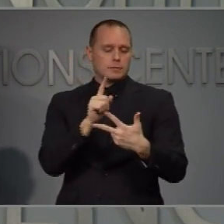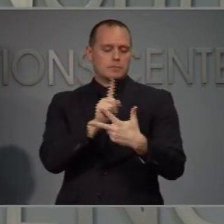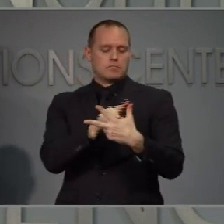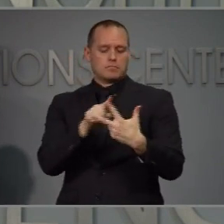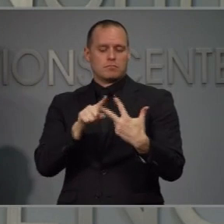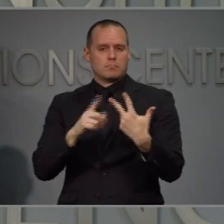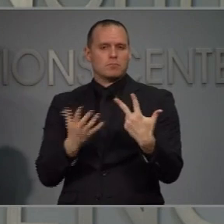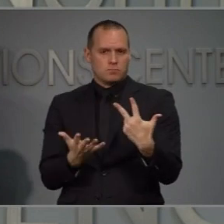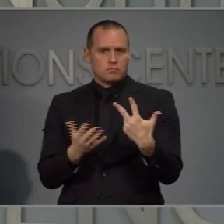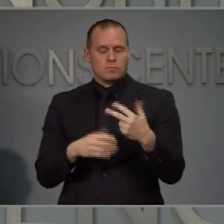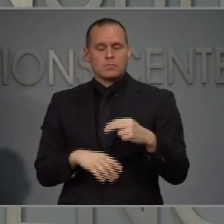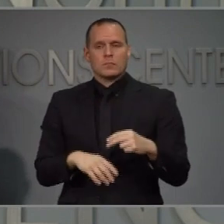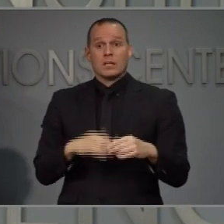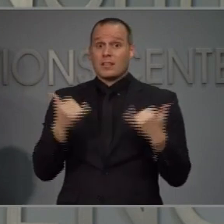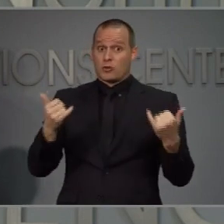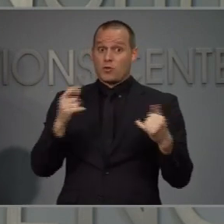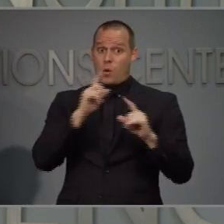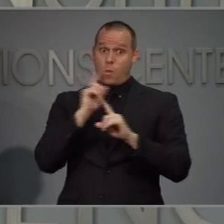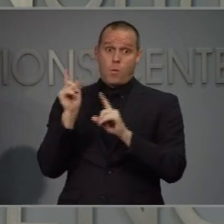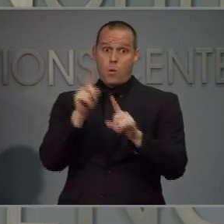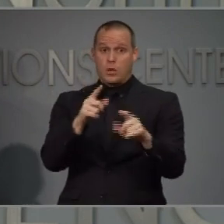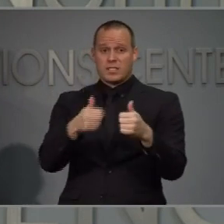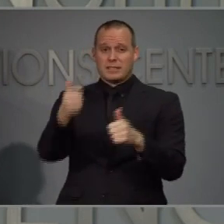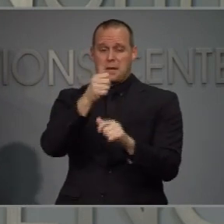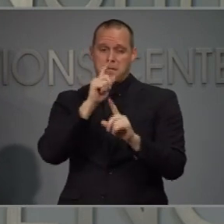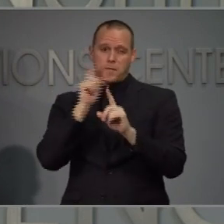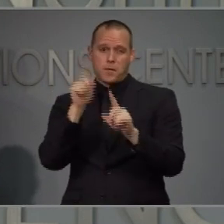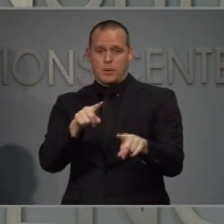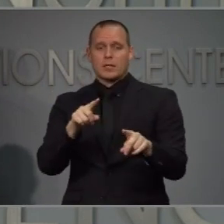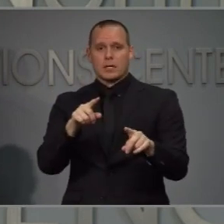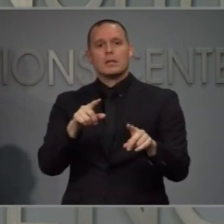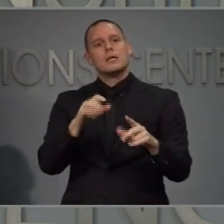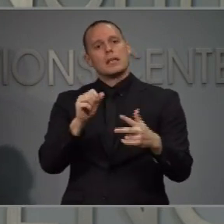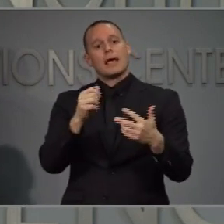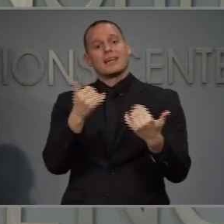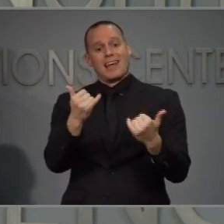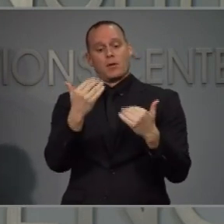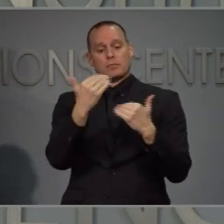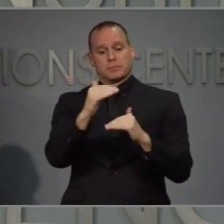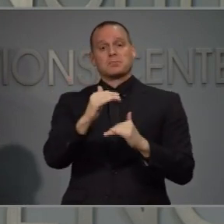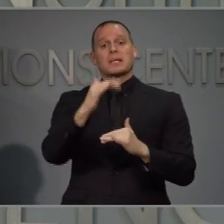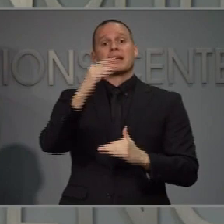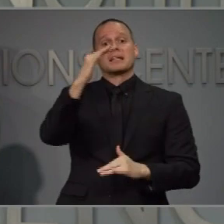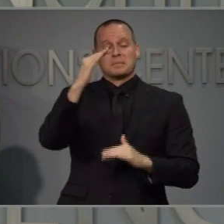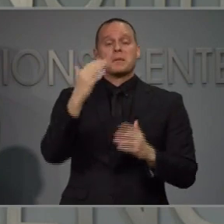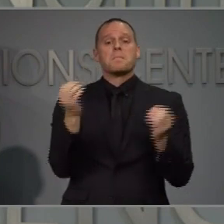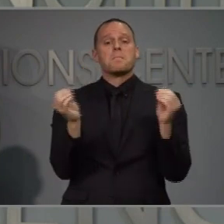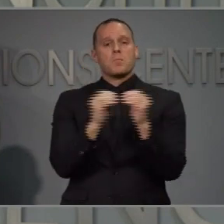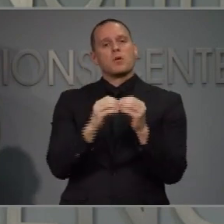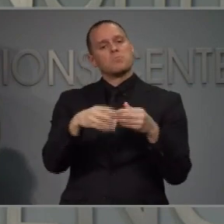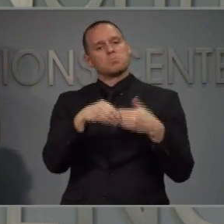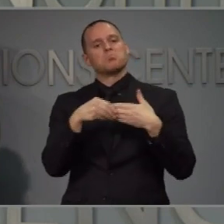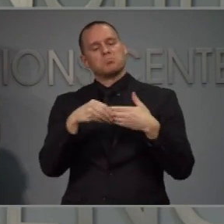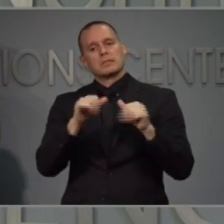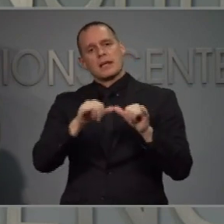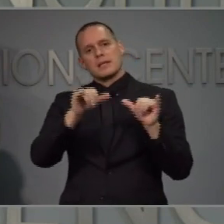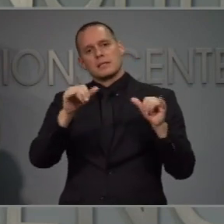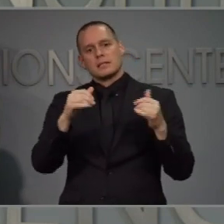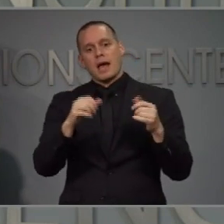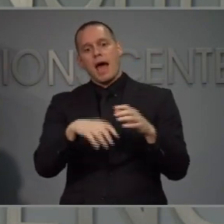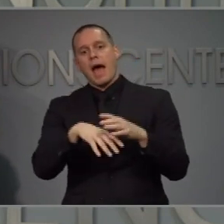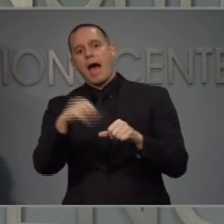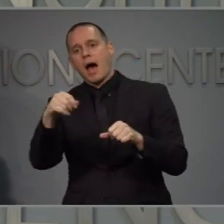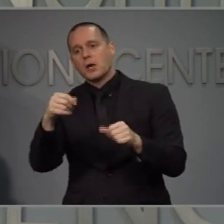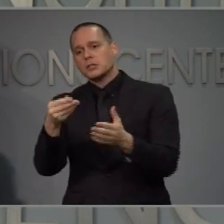order is. It expands the reasons that you can leave home for the stay-at-home order and can do more